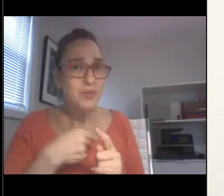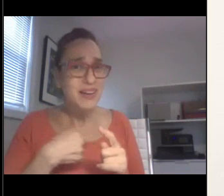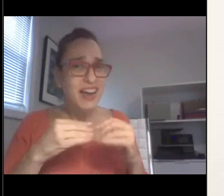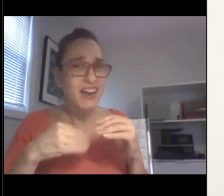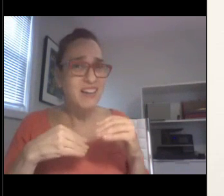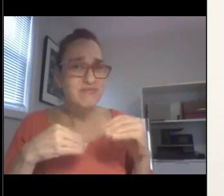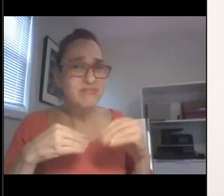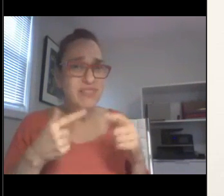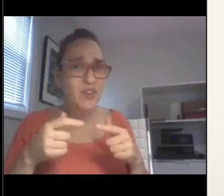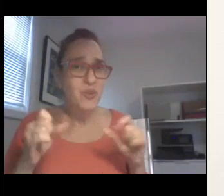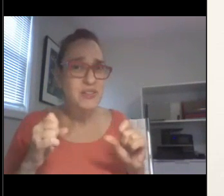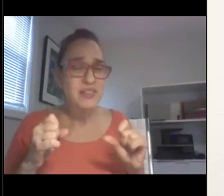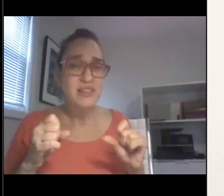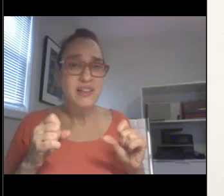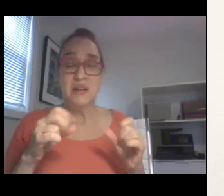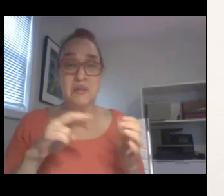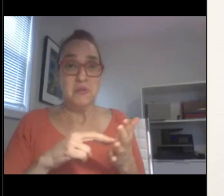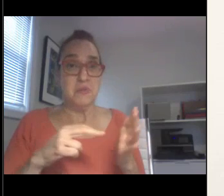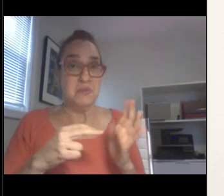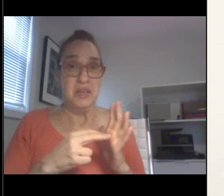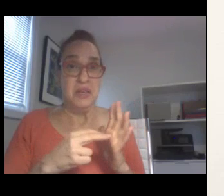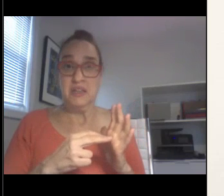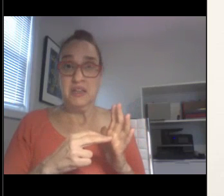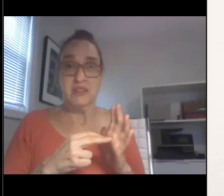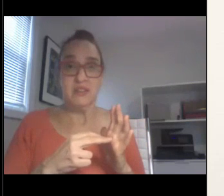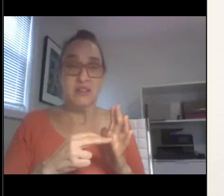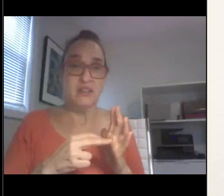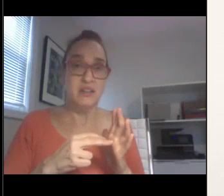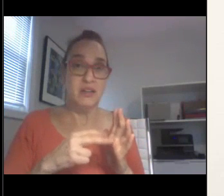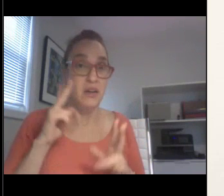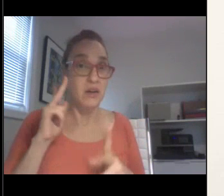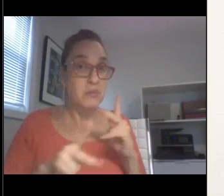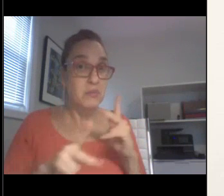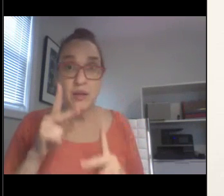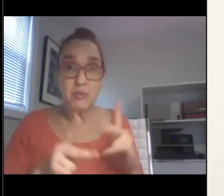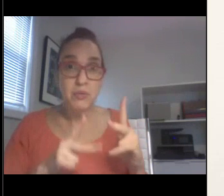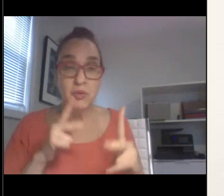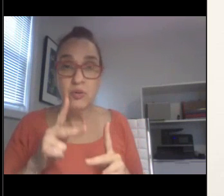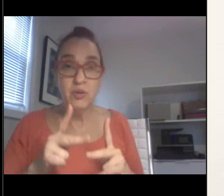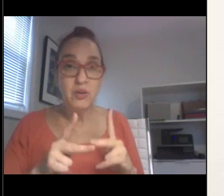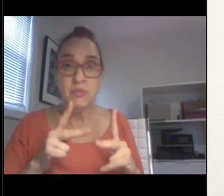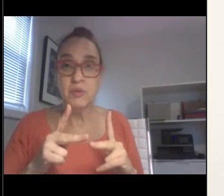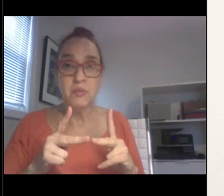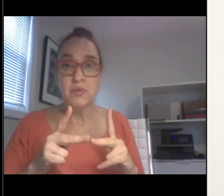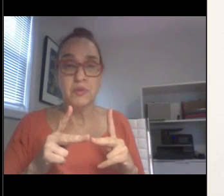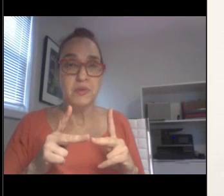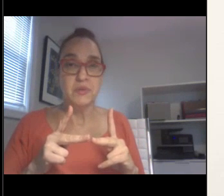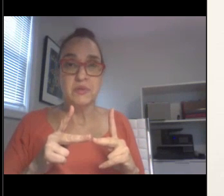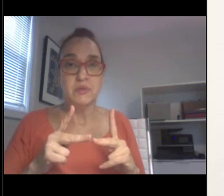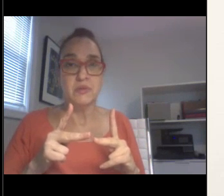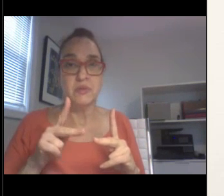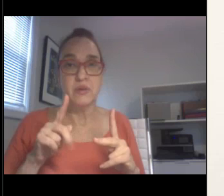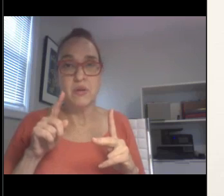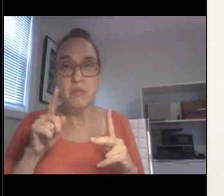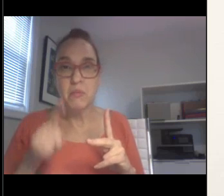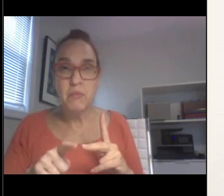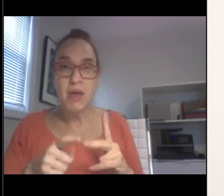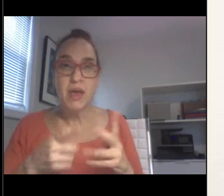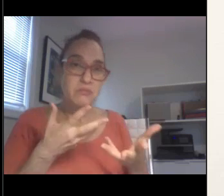It doesn't have to be all or nothing. It doesn't have to be people engaging overtly with the moment, with people marginalized